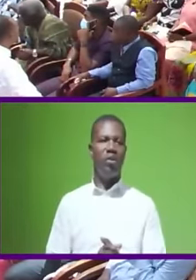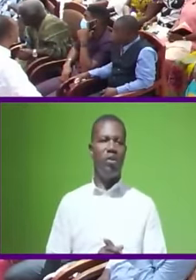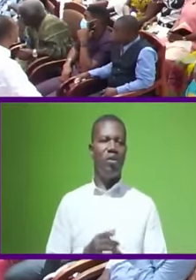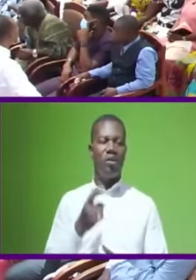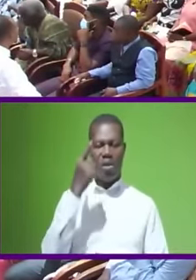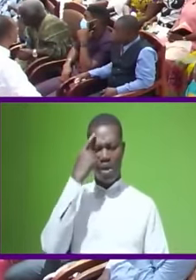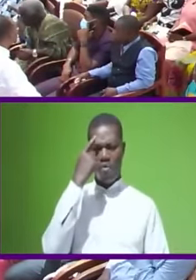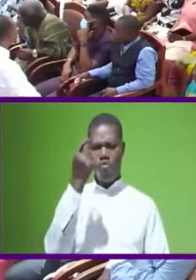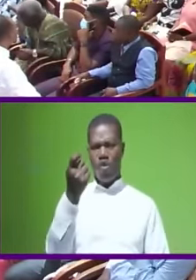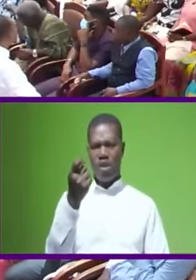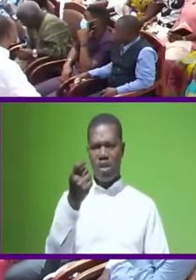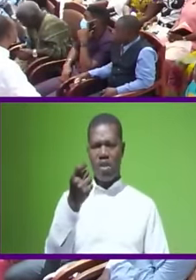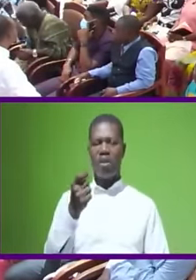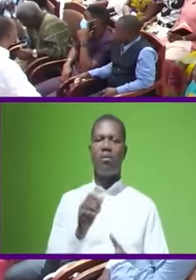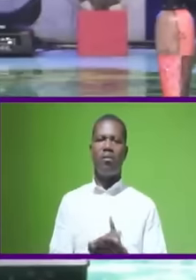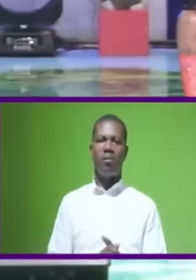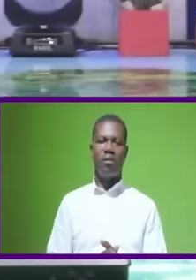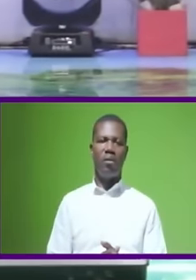yours.